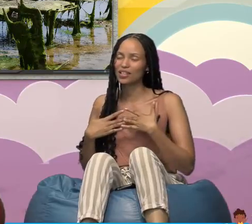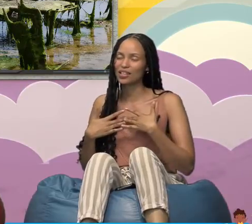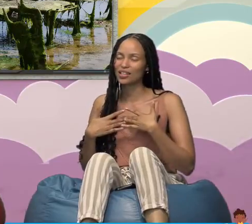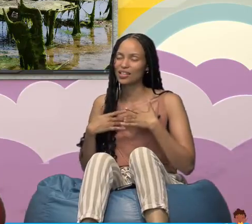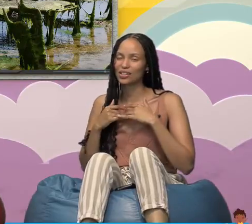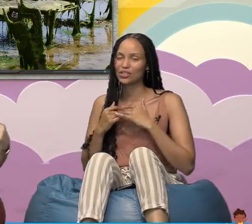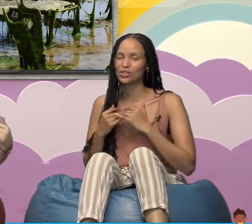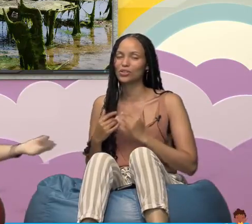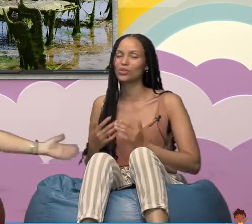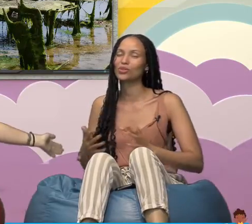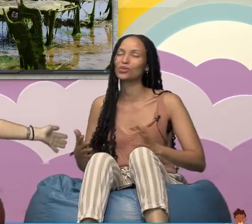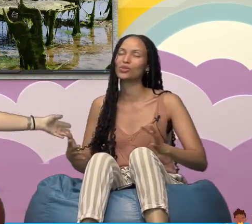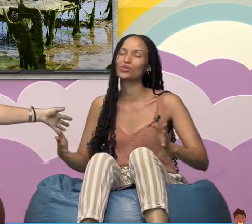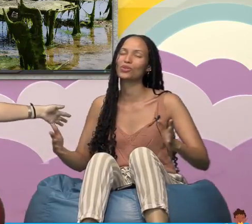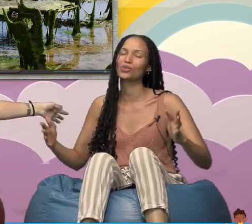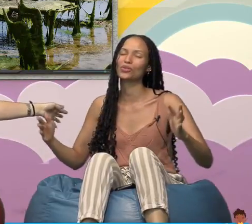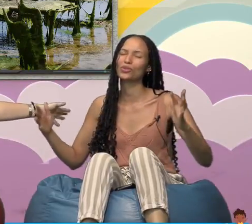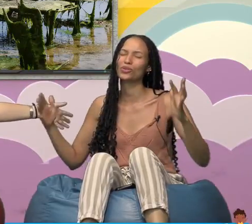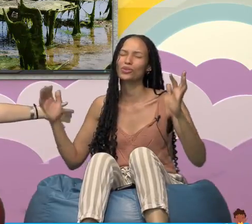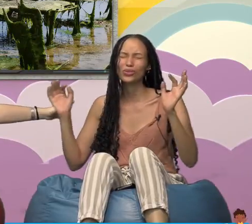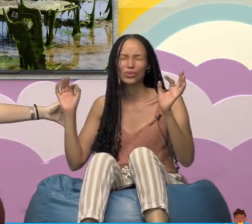love me